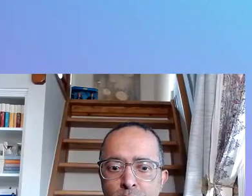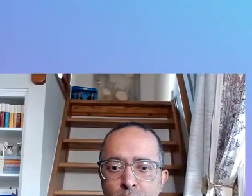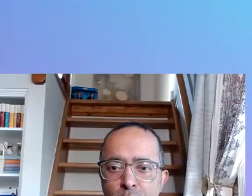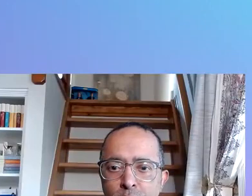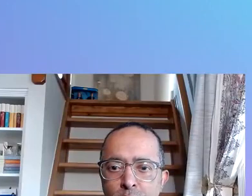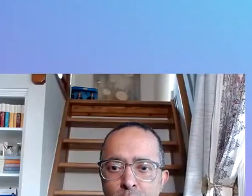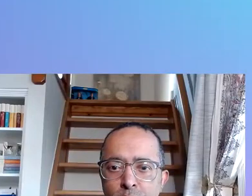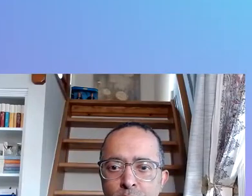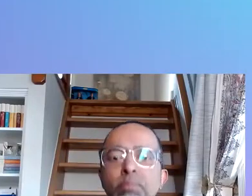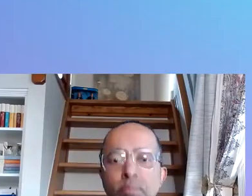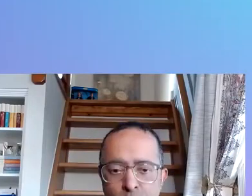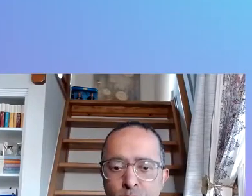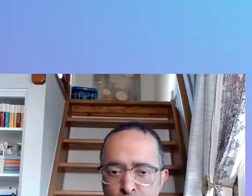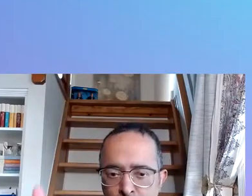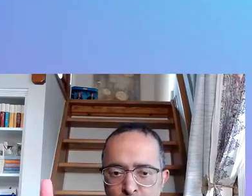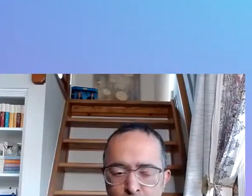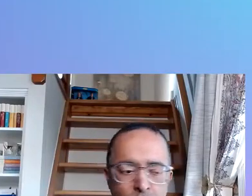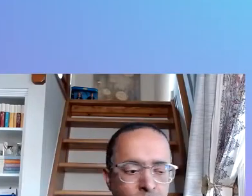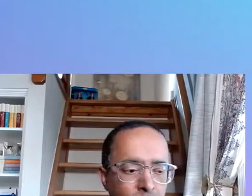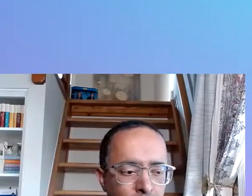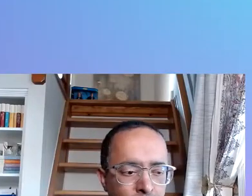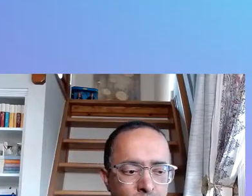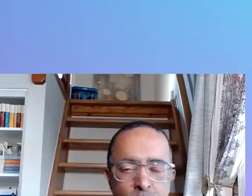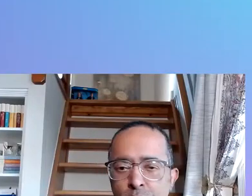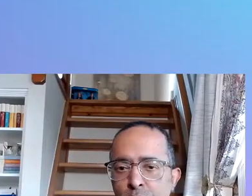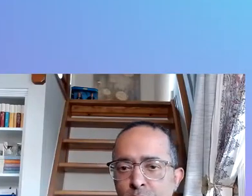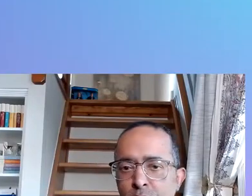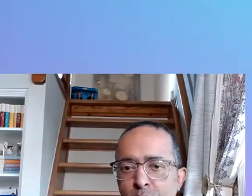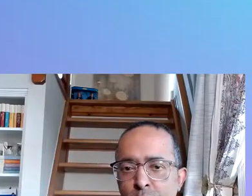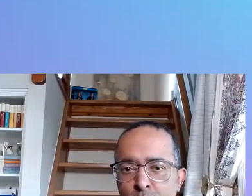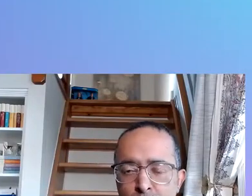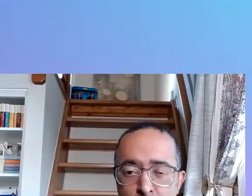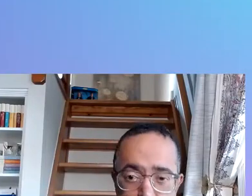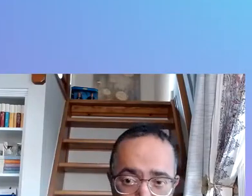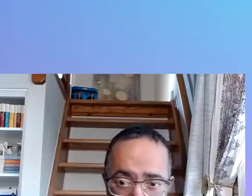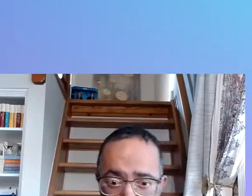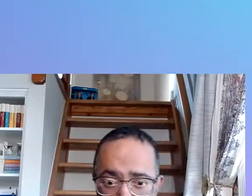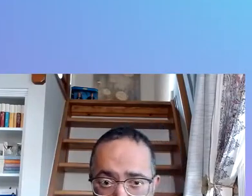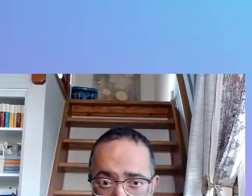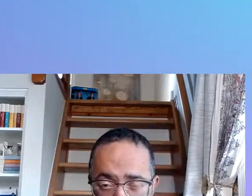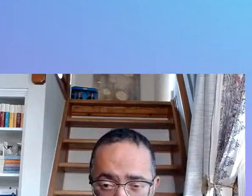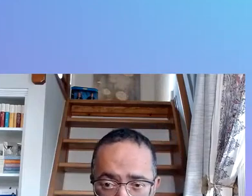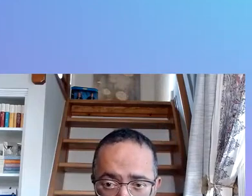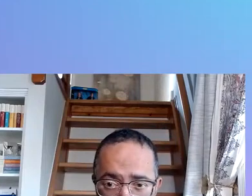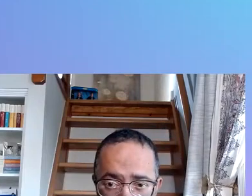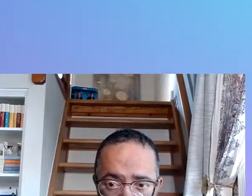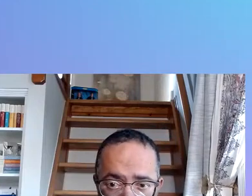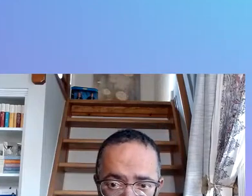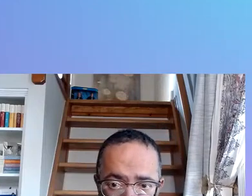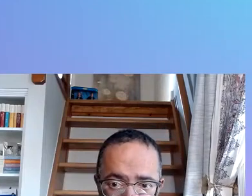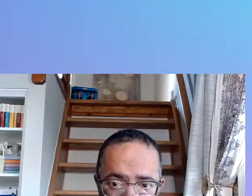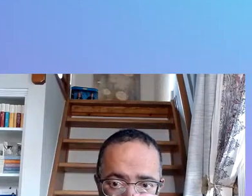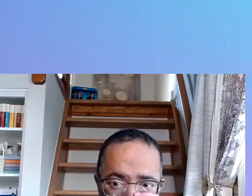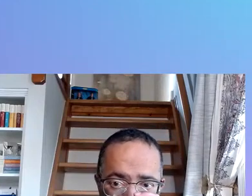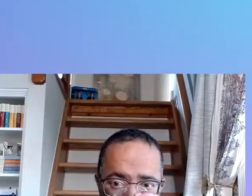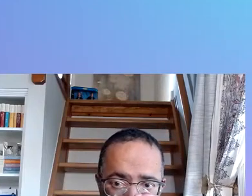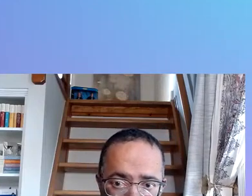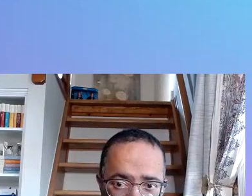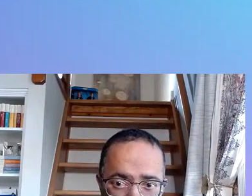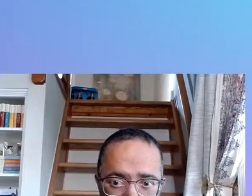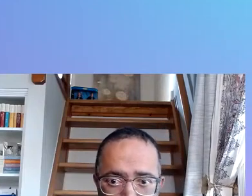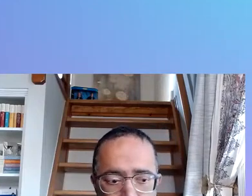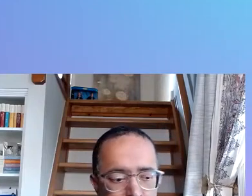we're just going to go ahead and get right on into a few of these questions. First thing, is your book available, Sarah